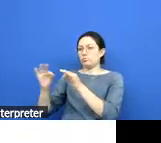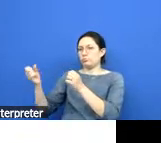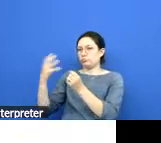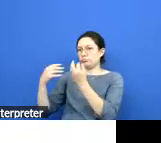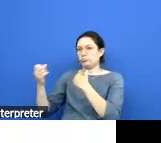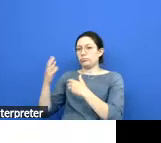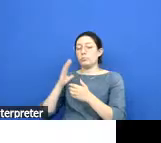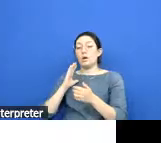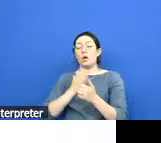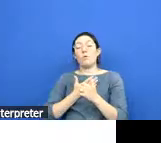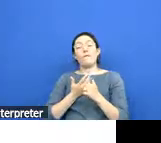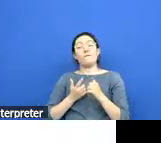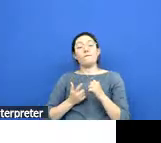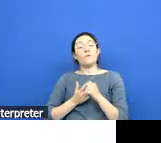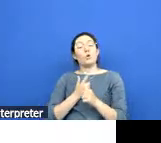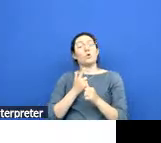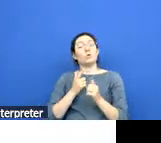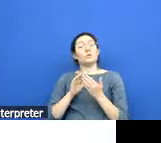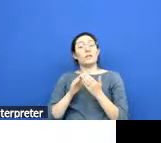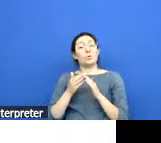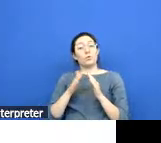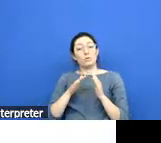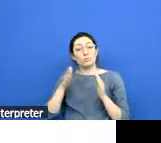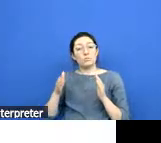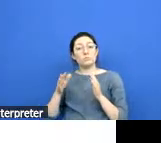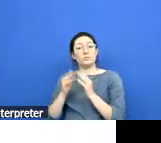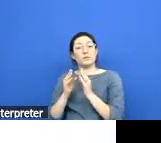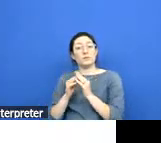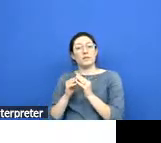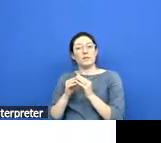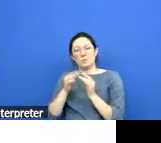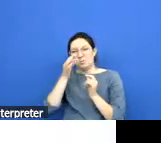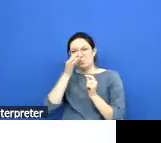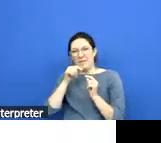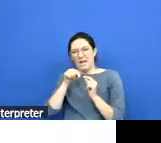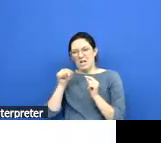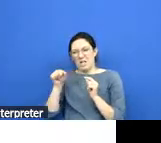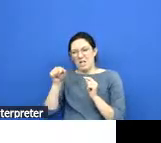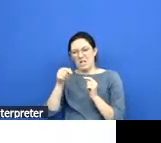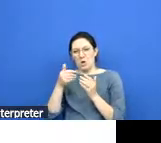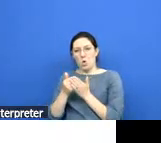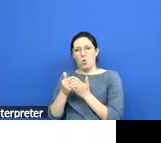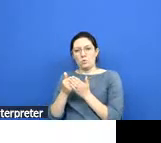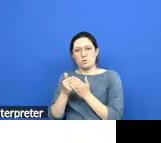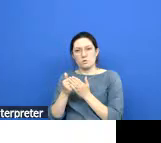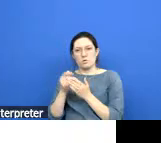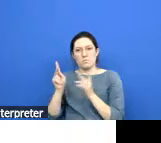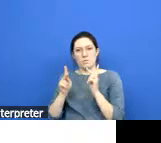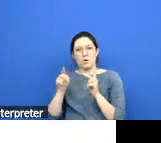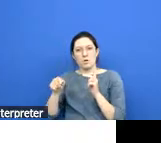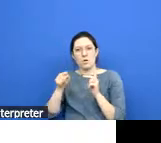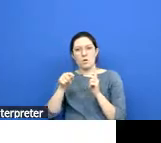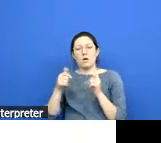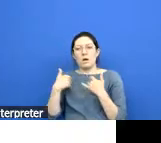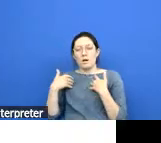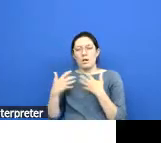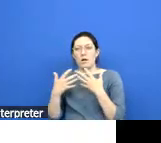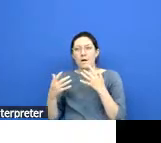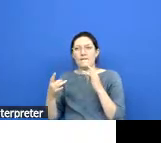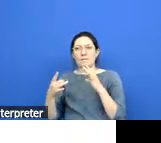kind of just the immediately adjacent parcels because they're the ones that are going to be most affected. They obviously had a lot of feedback, a